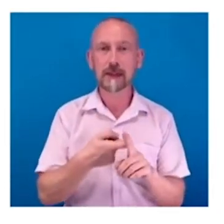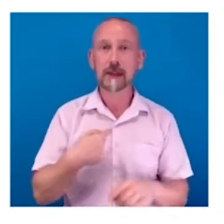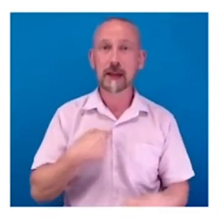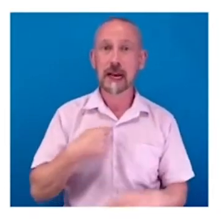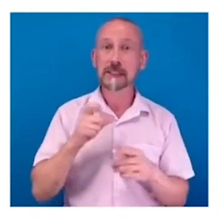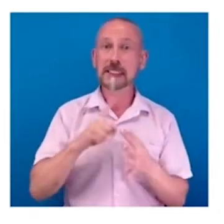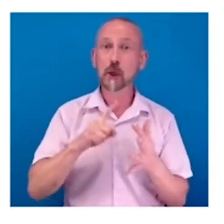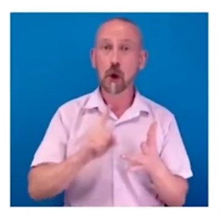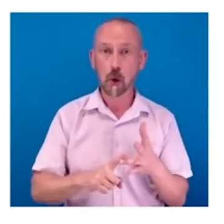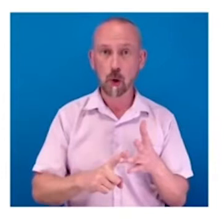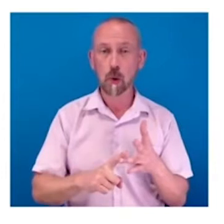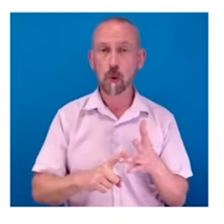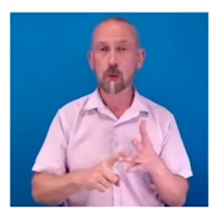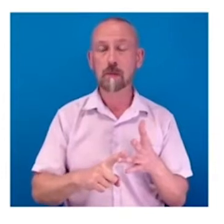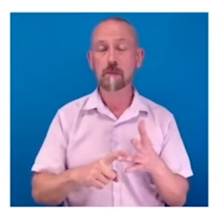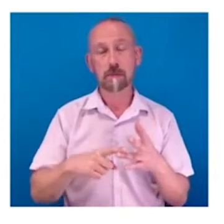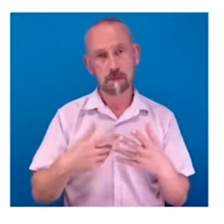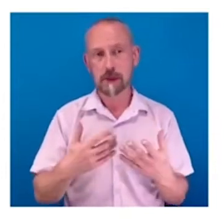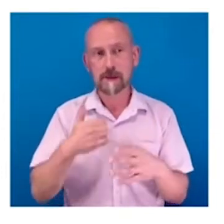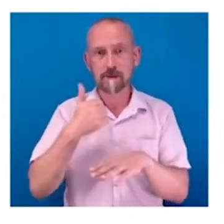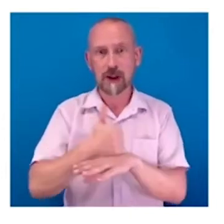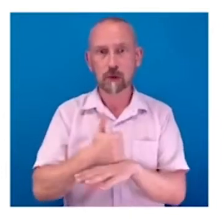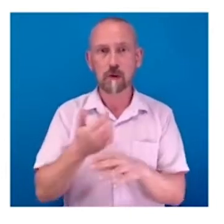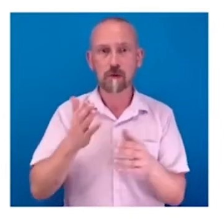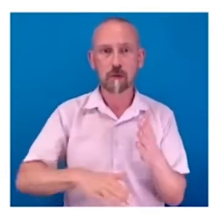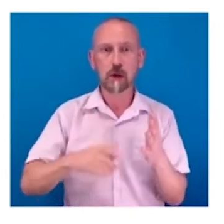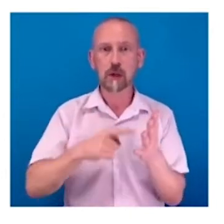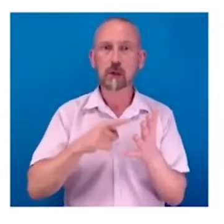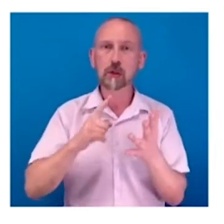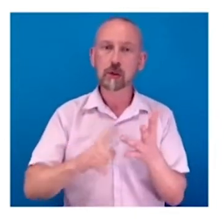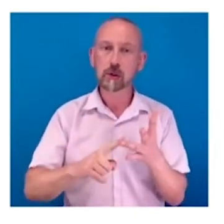CEO and one of the founders of Tobii.